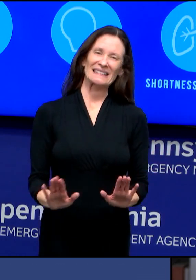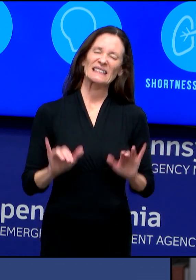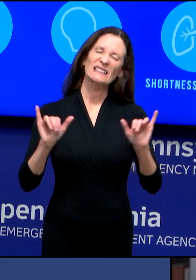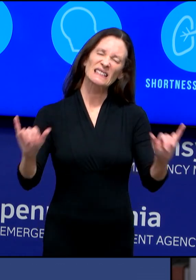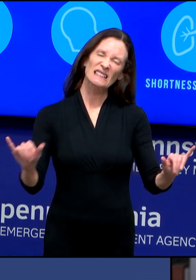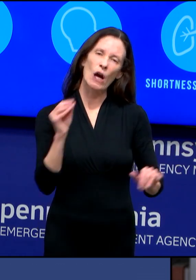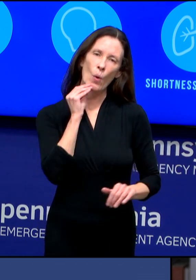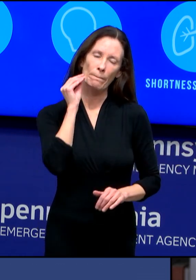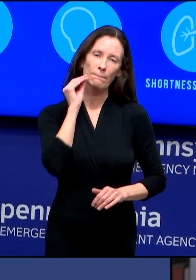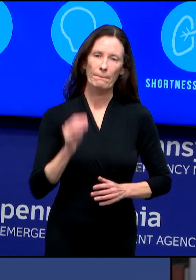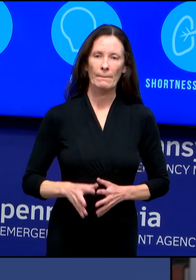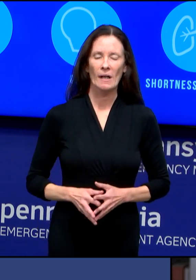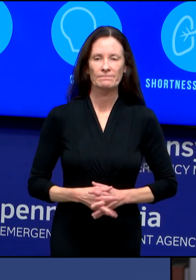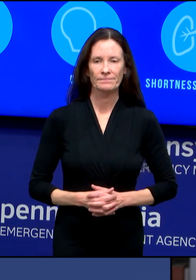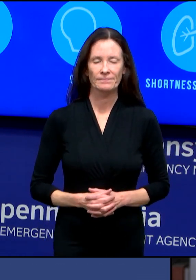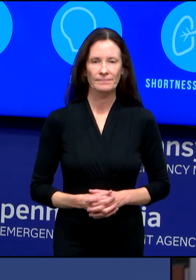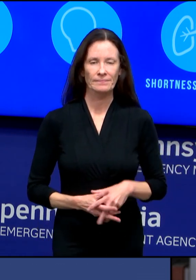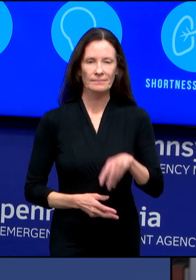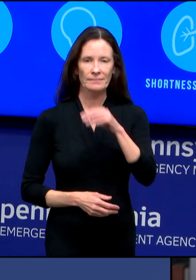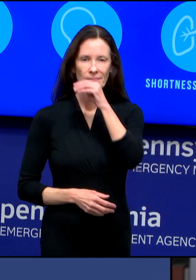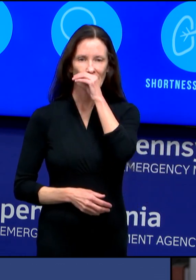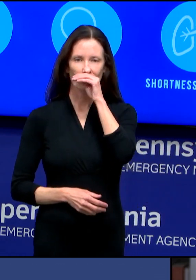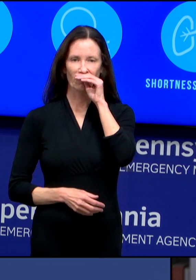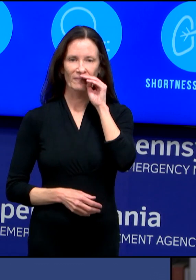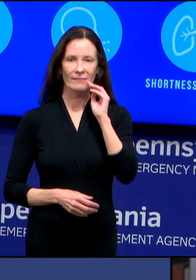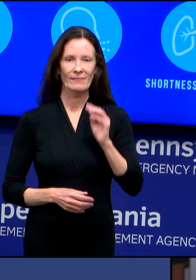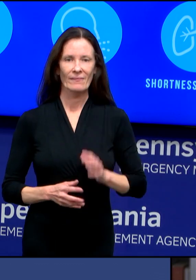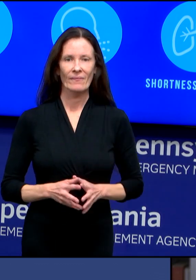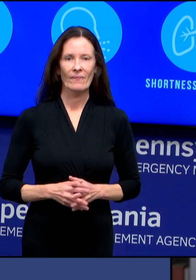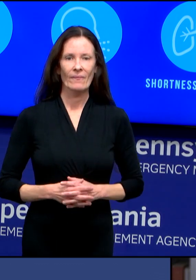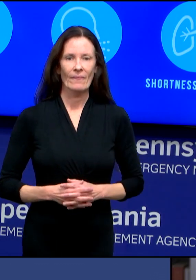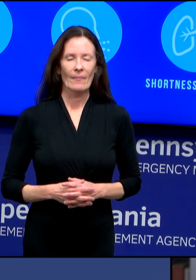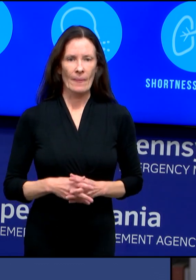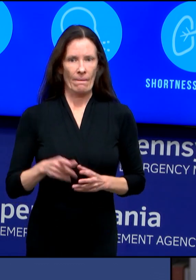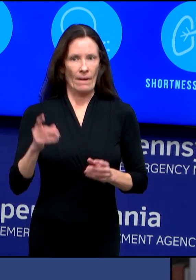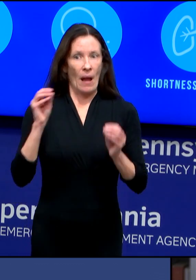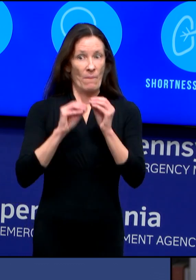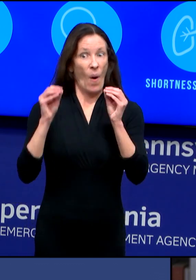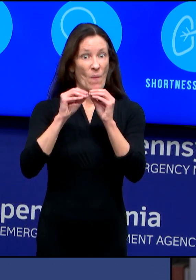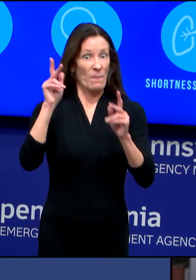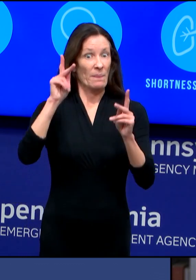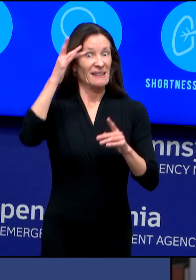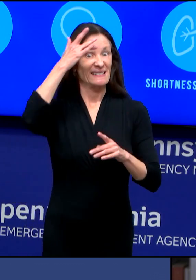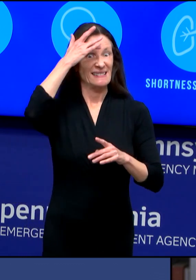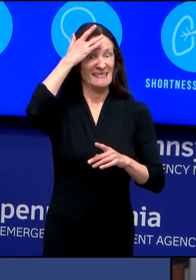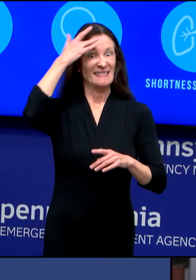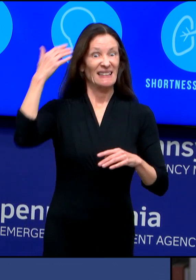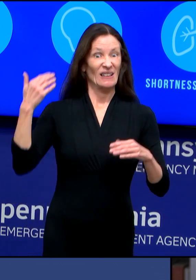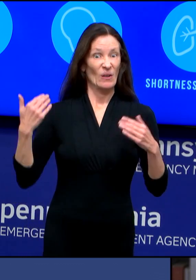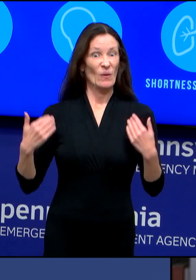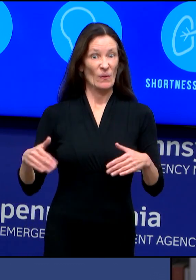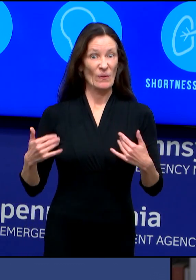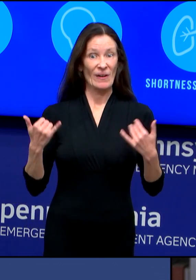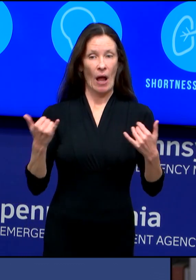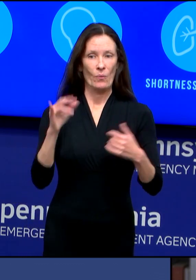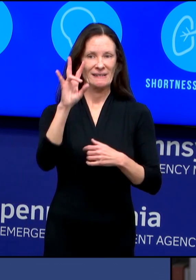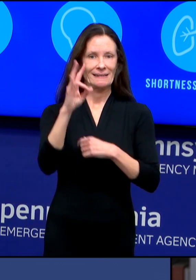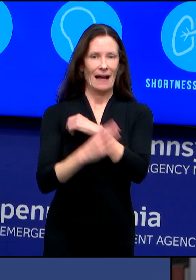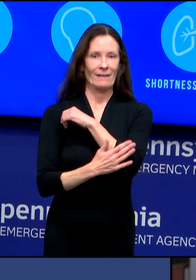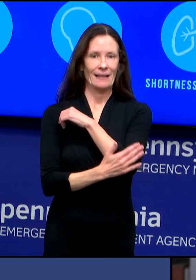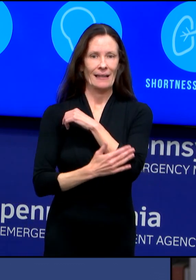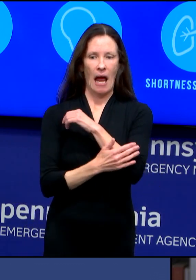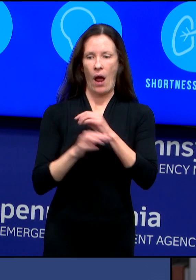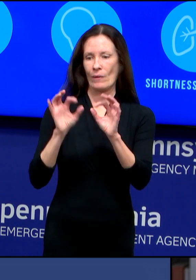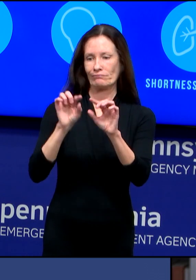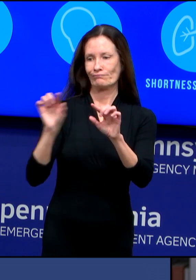while the cases are on the rise and people are understanding that there are 7 counties right now that are under a stay-at-home order, is there